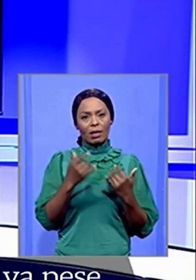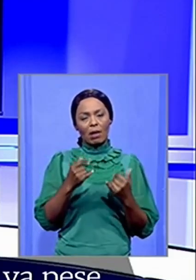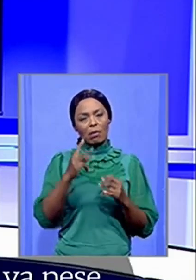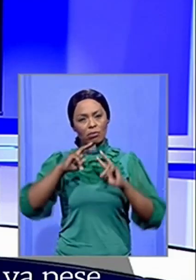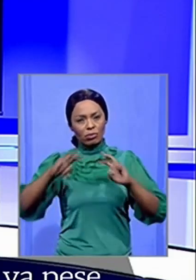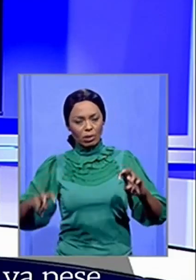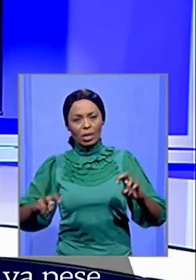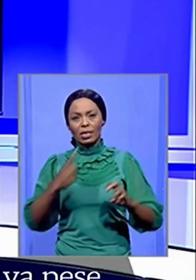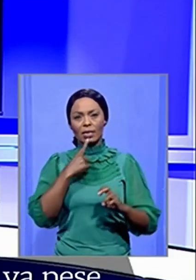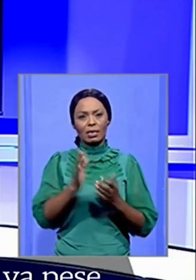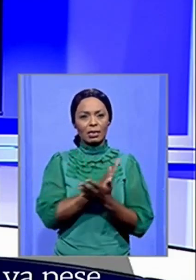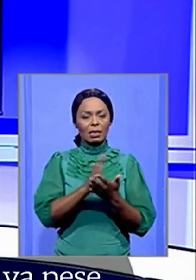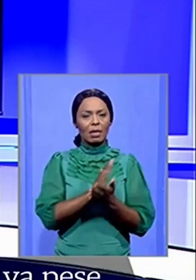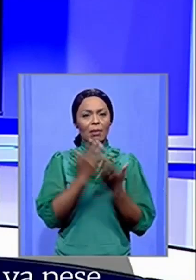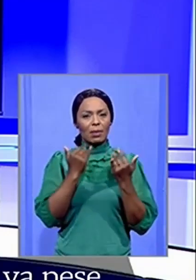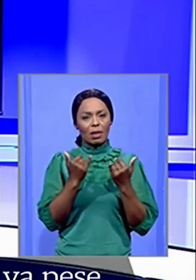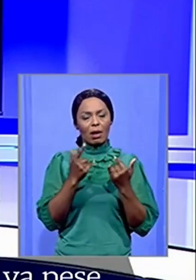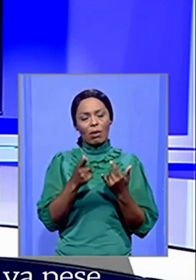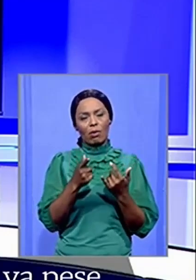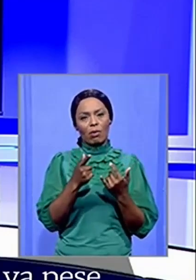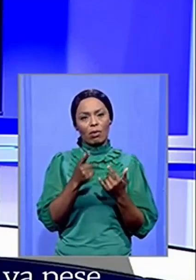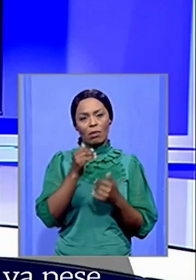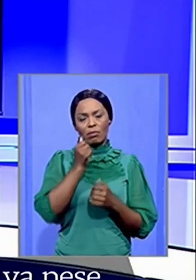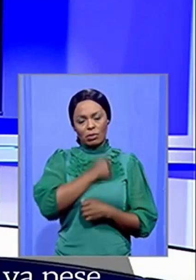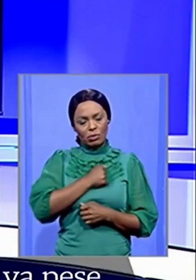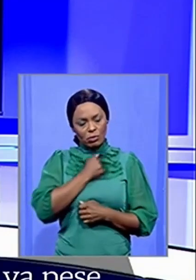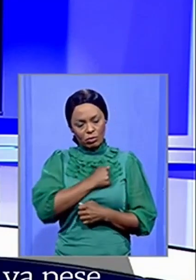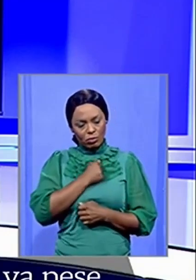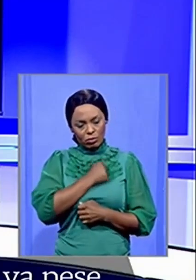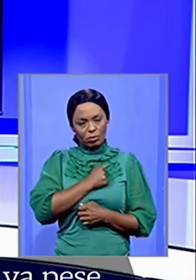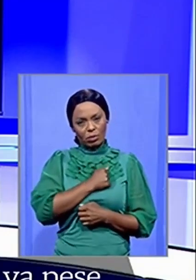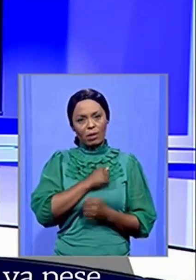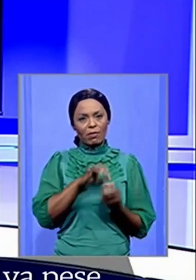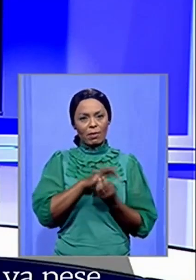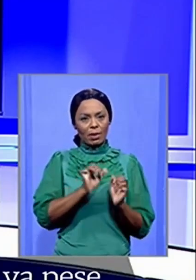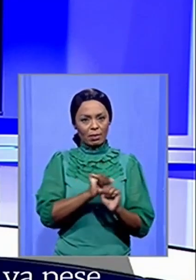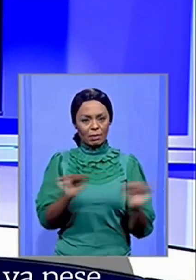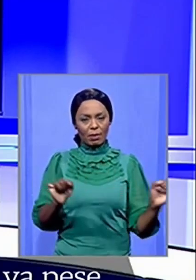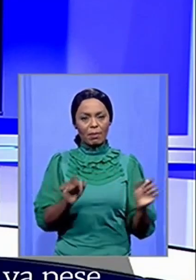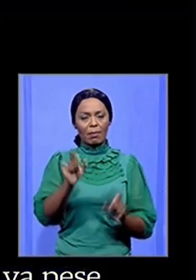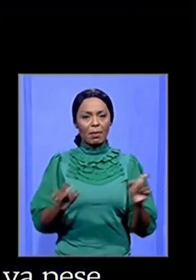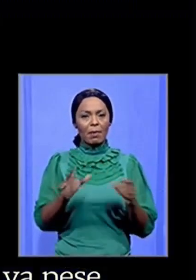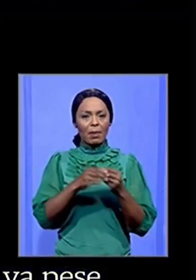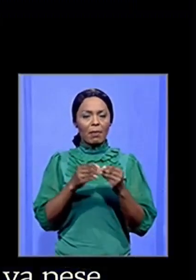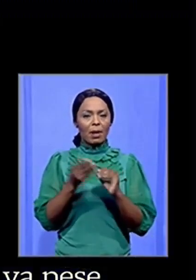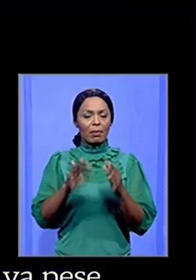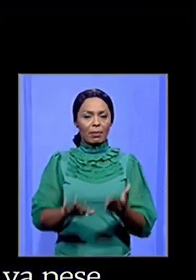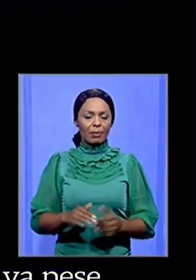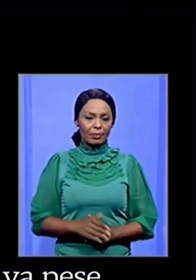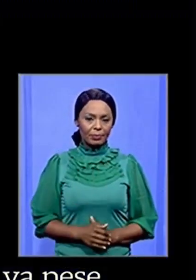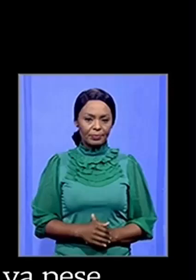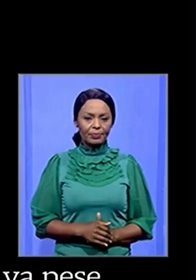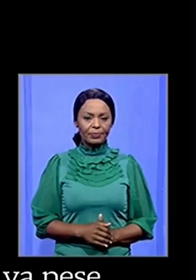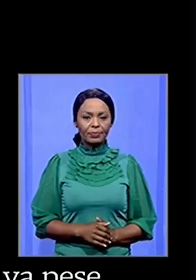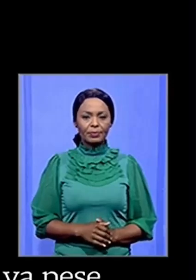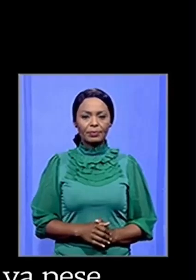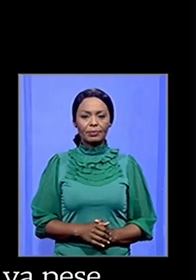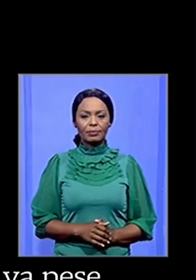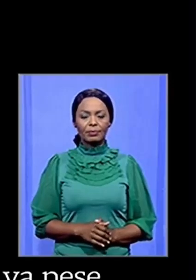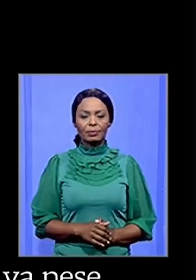garogile matswalo gomme e rometše mantšu a hlobošo go ba lapa la bahu. Various emergency services are at the scene of a